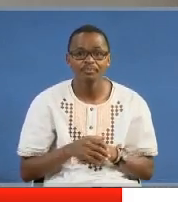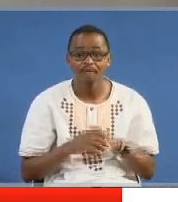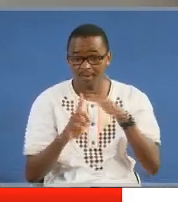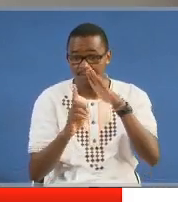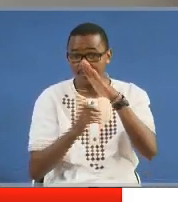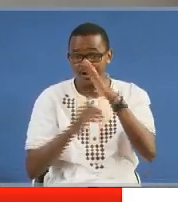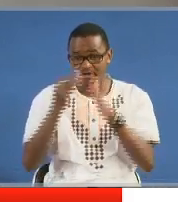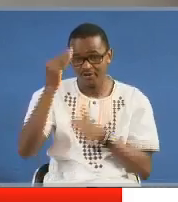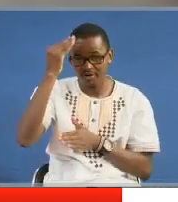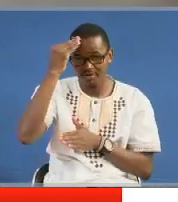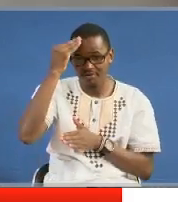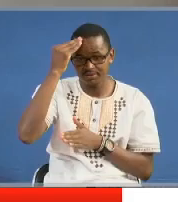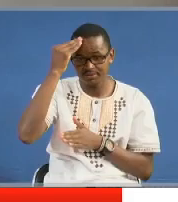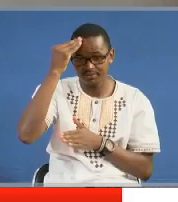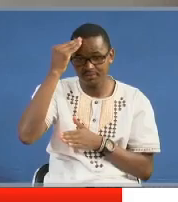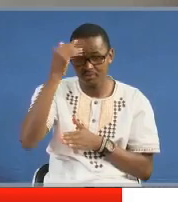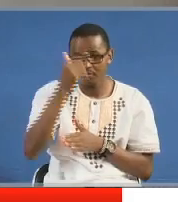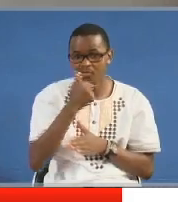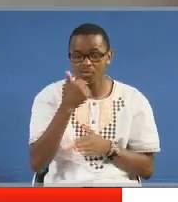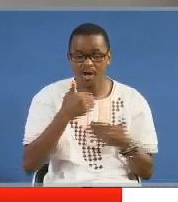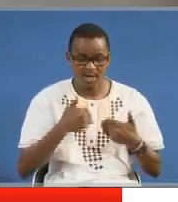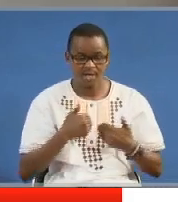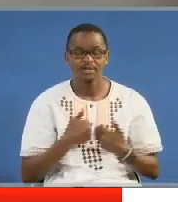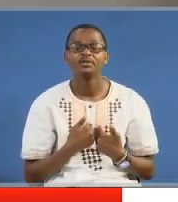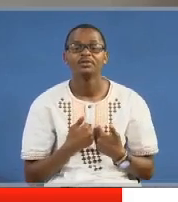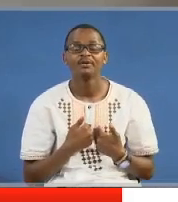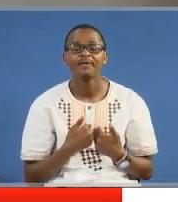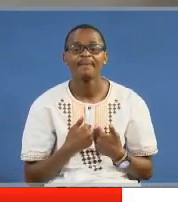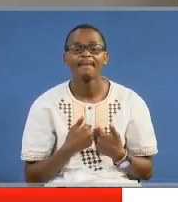Ministry of Education, who has